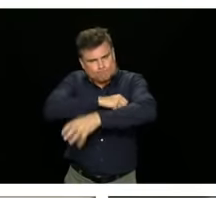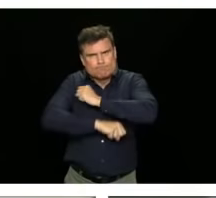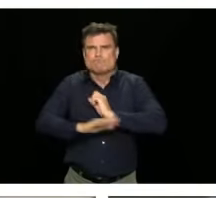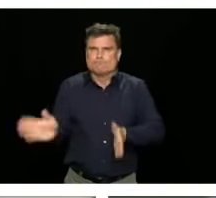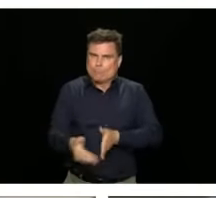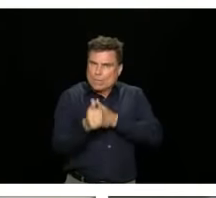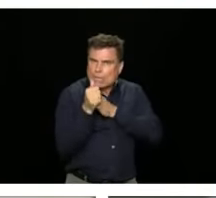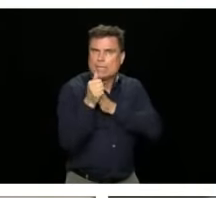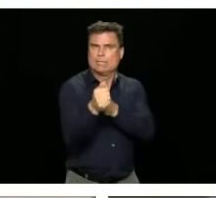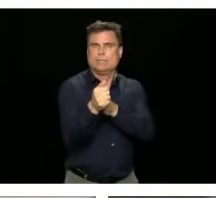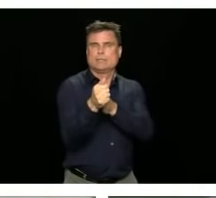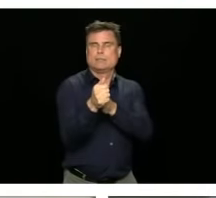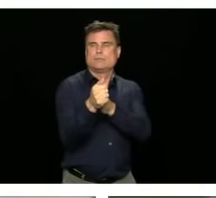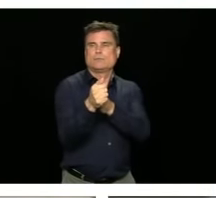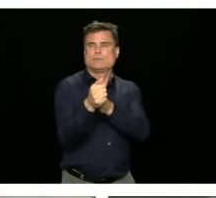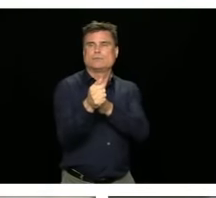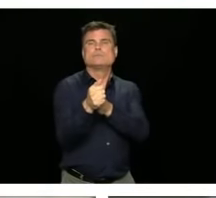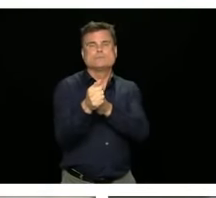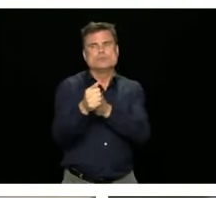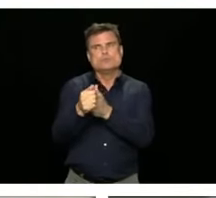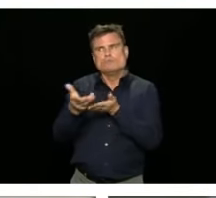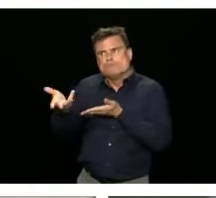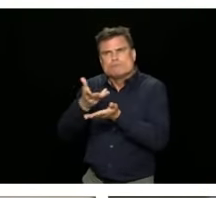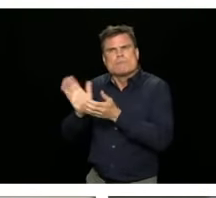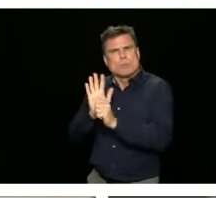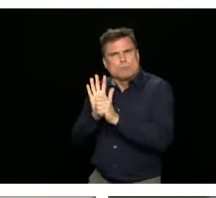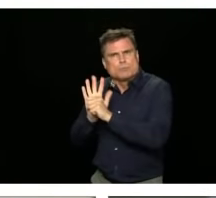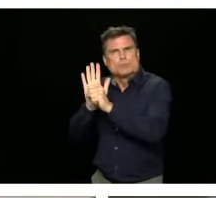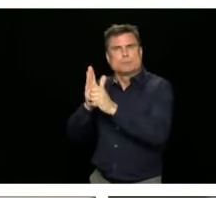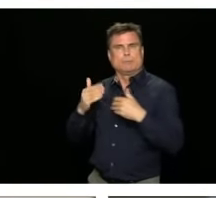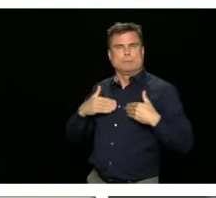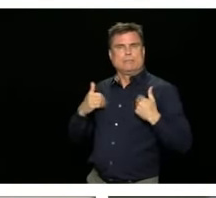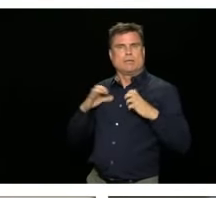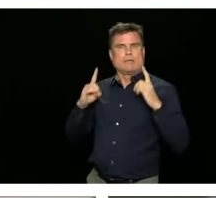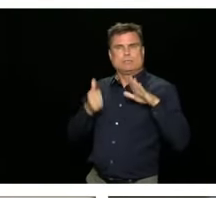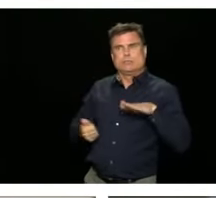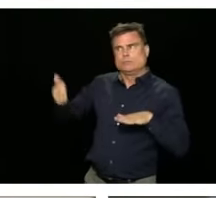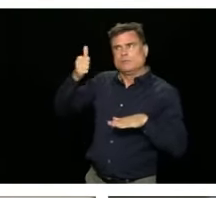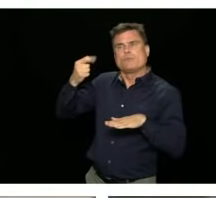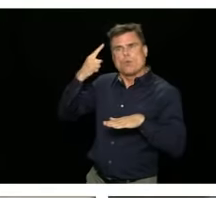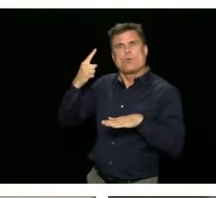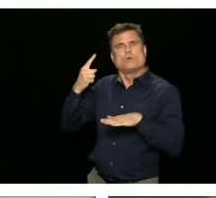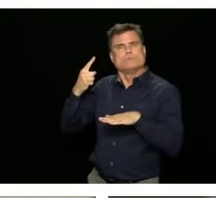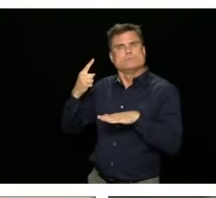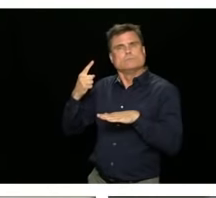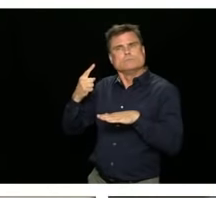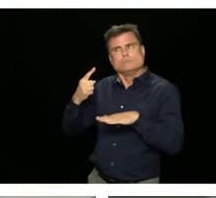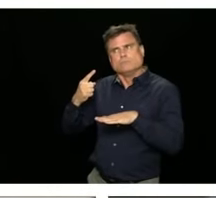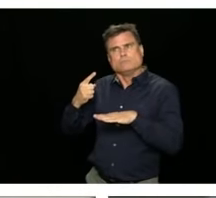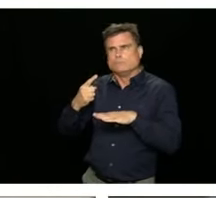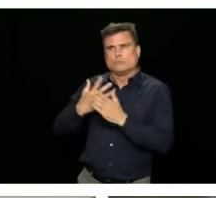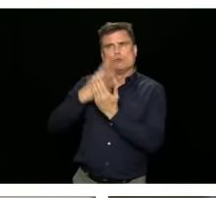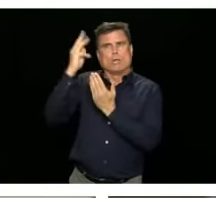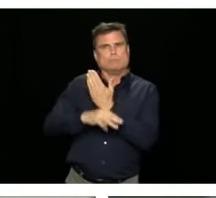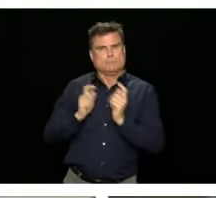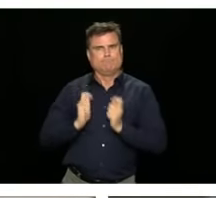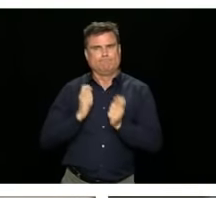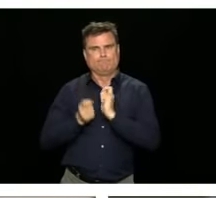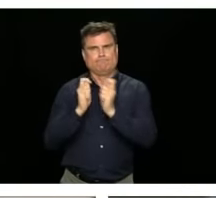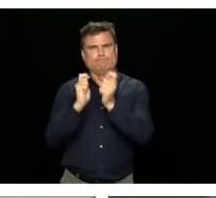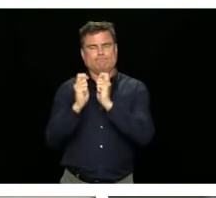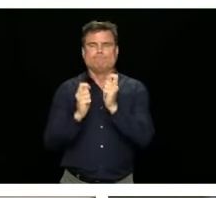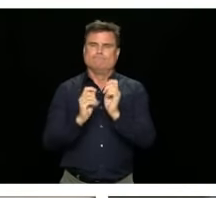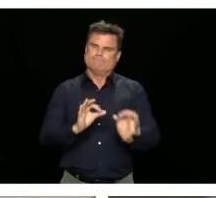Black history curriculum. And I believe the ministry as well should take leadership on it just the same way that they took